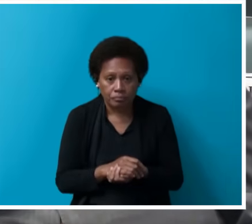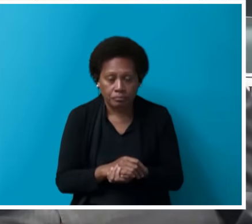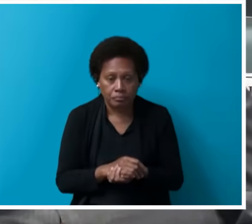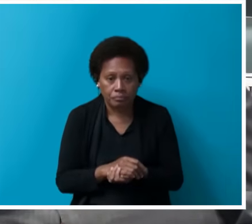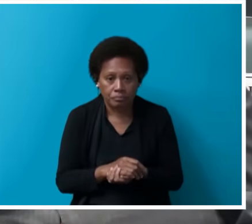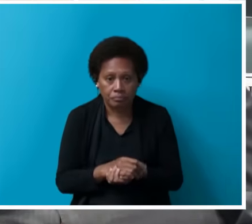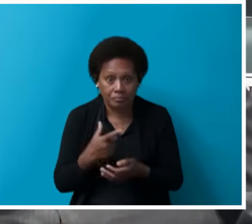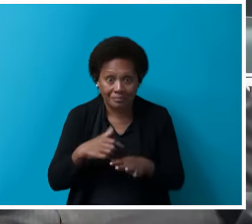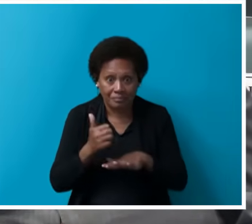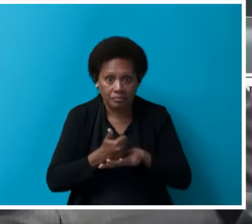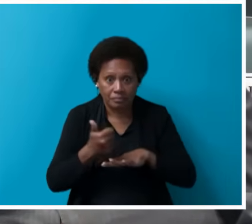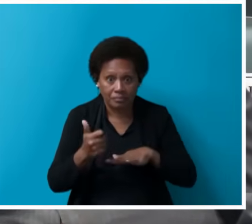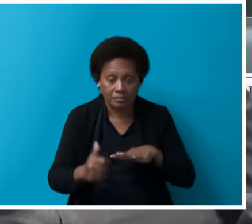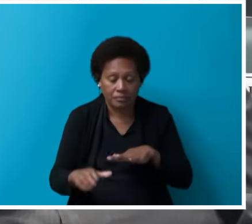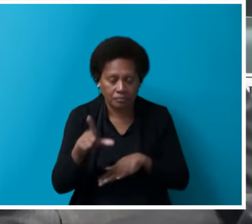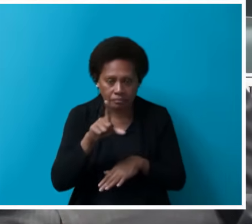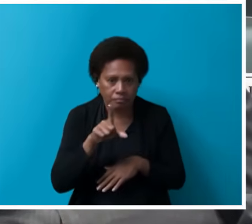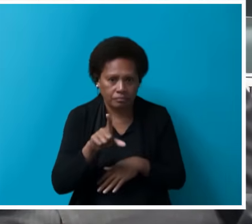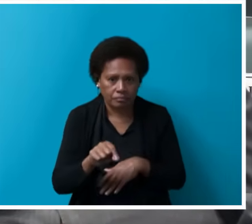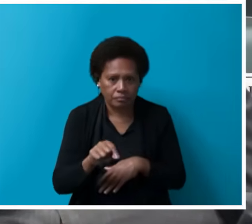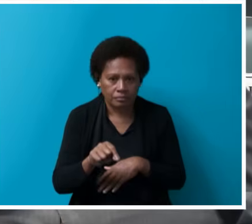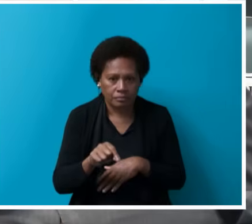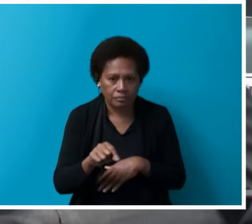the government did something.